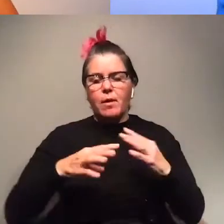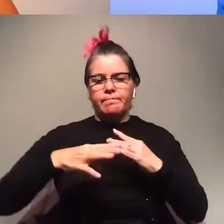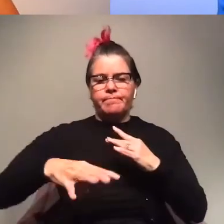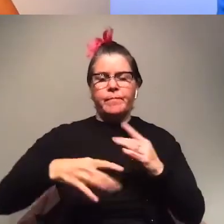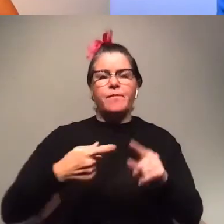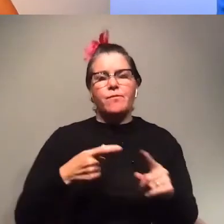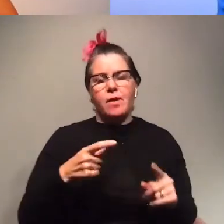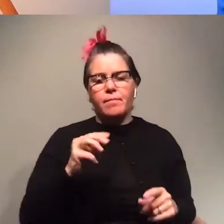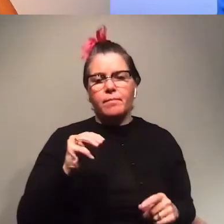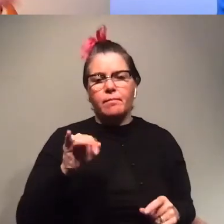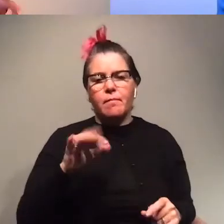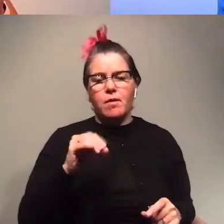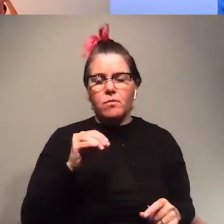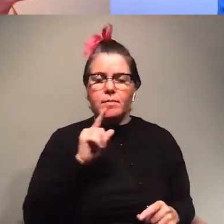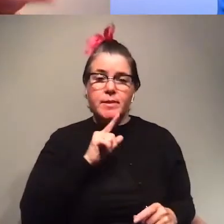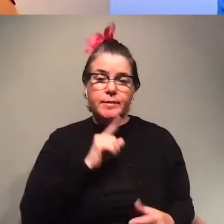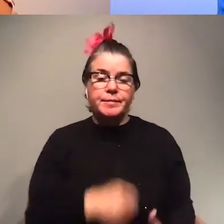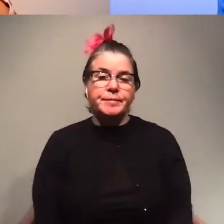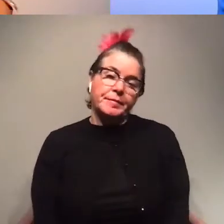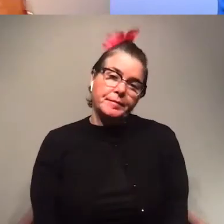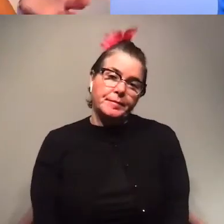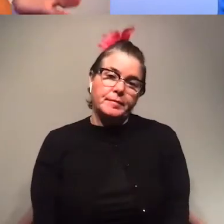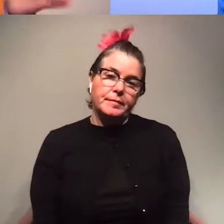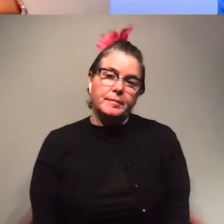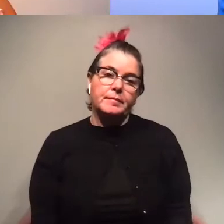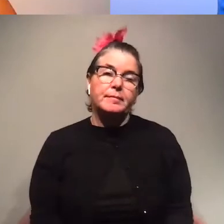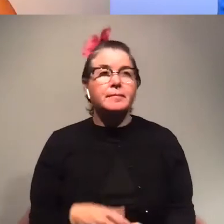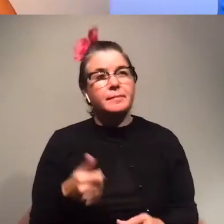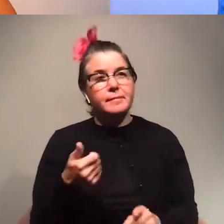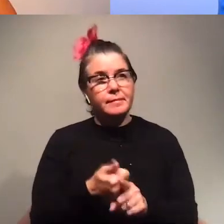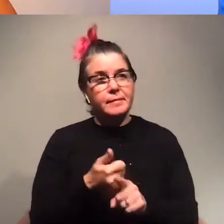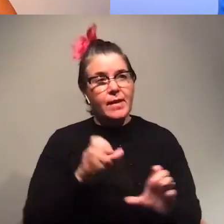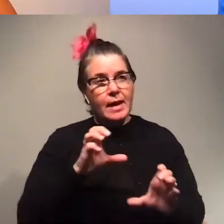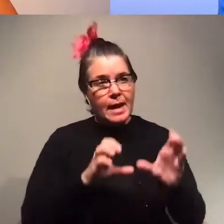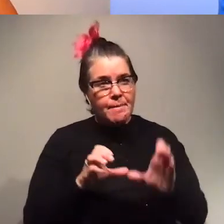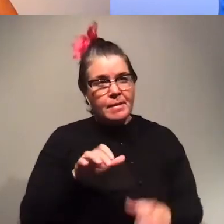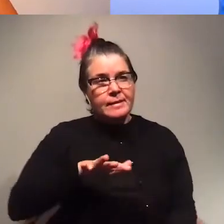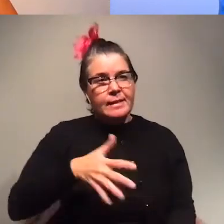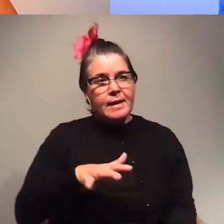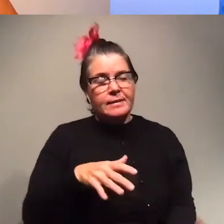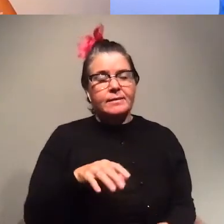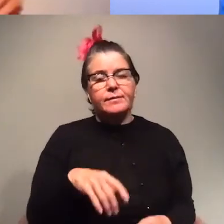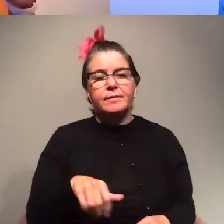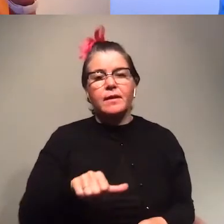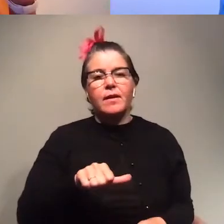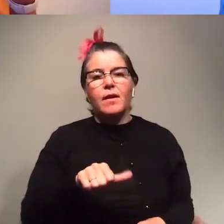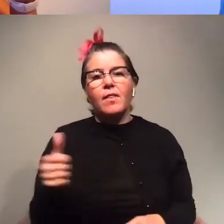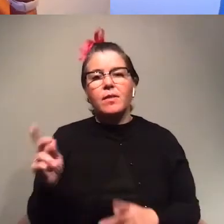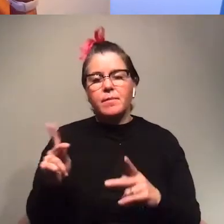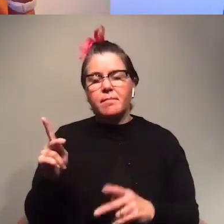microplastics. So is it a chemical? Kind of, but other people I know have put